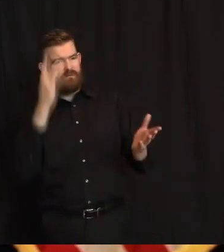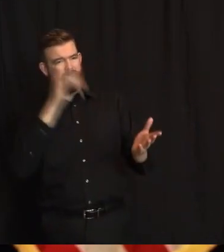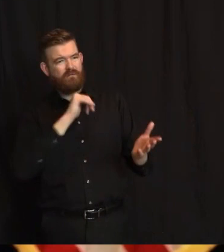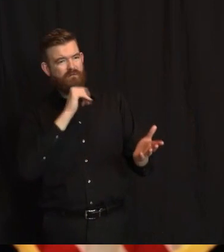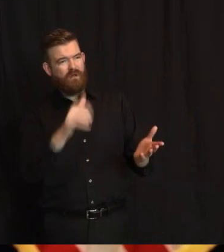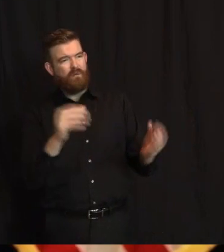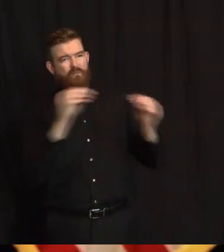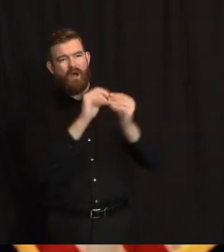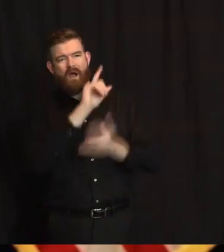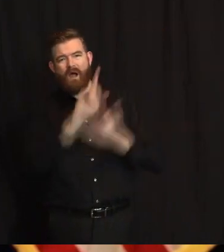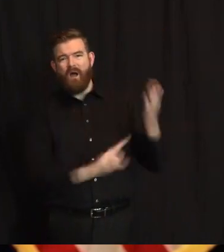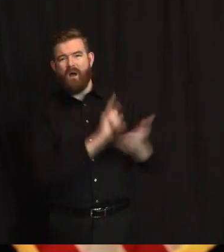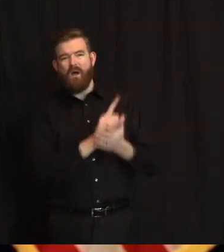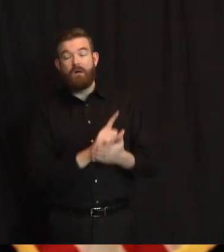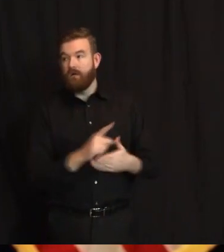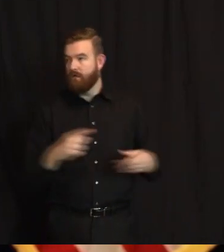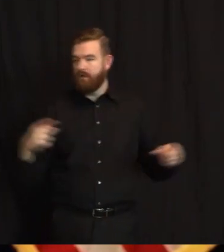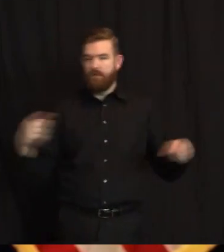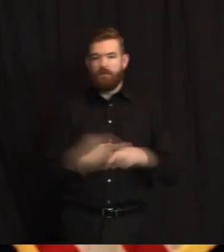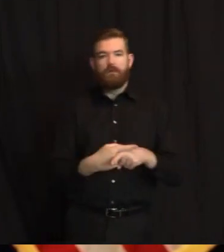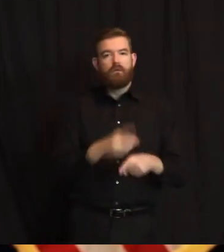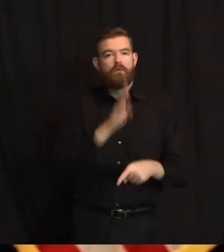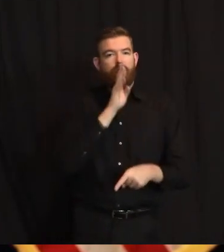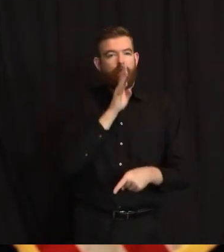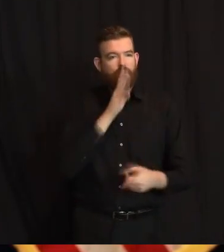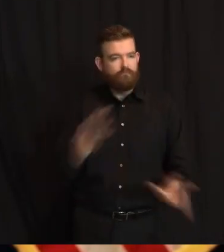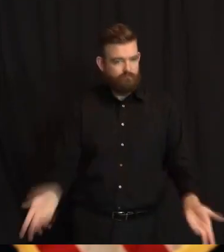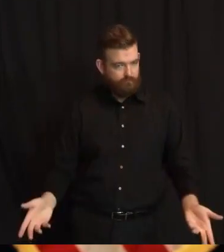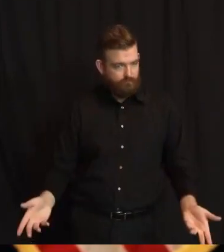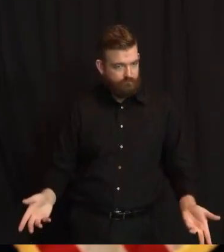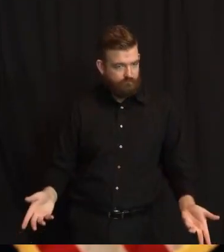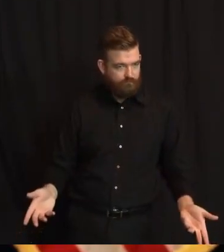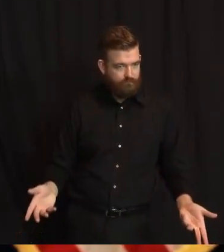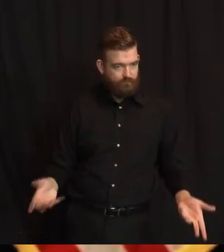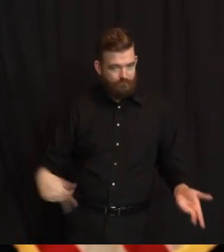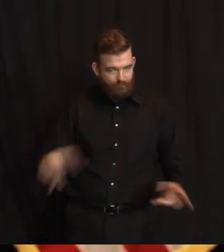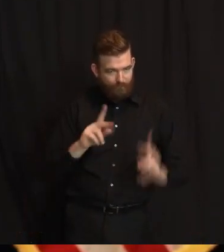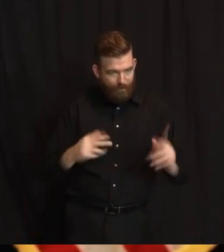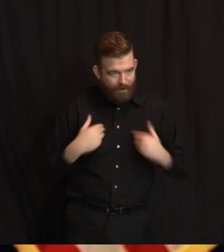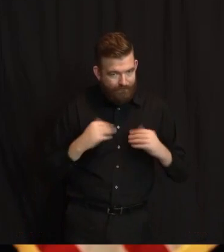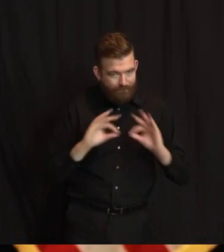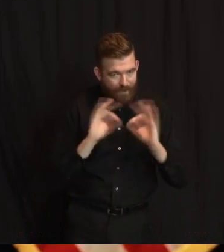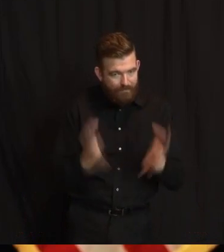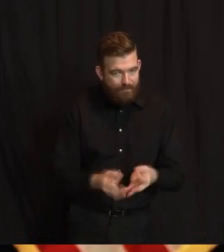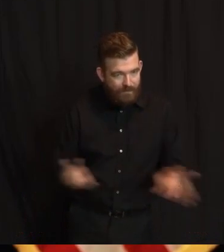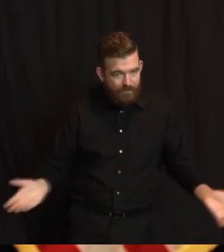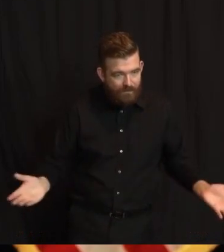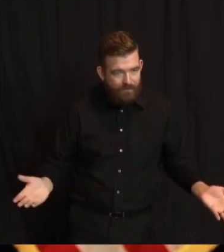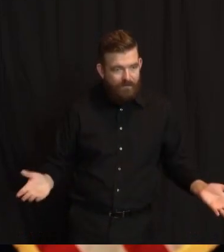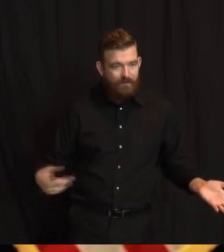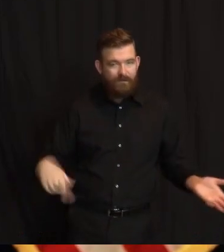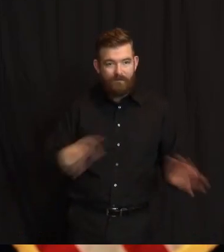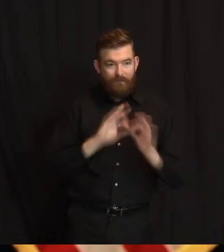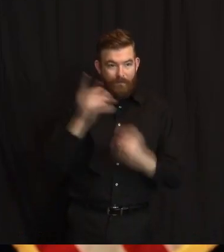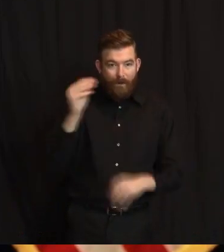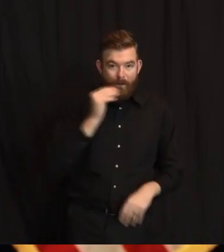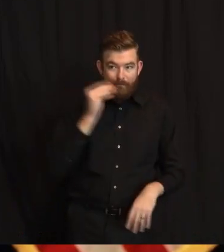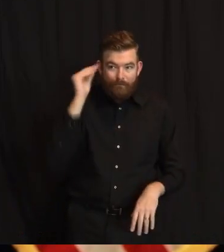as well. They may have families, they overwhelmingly do, who are home from school and